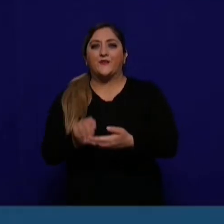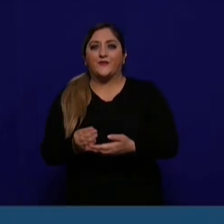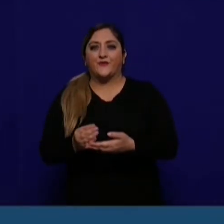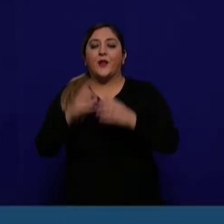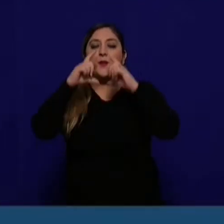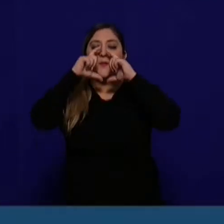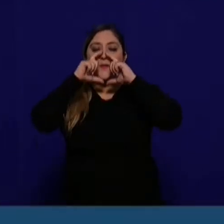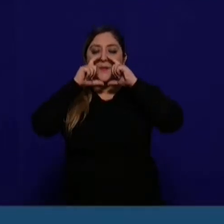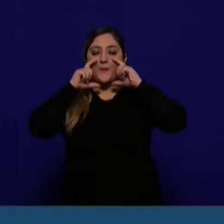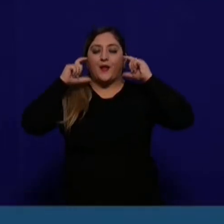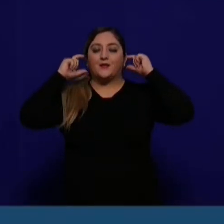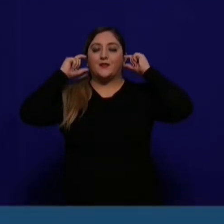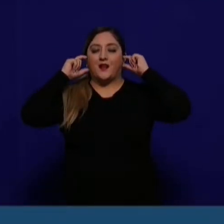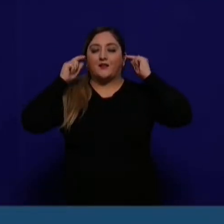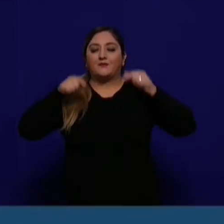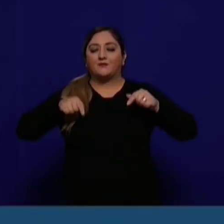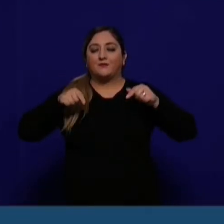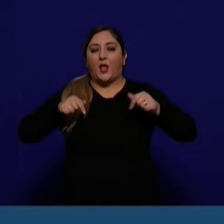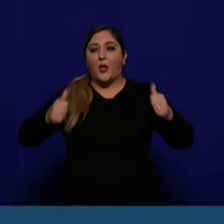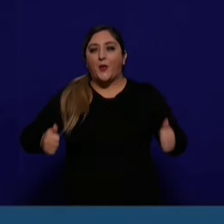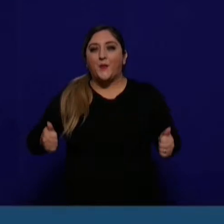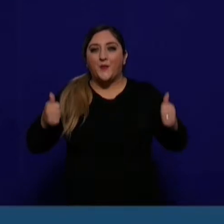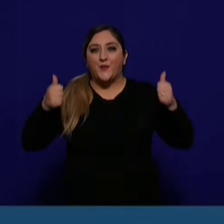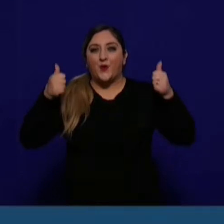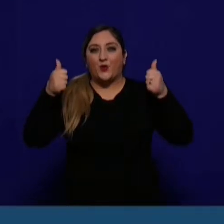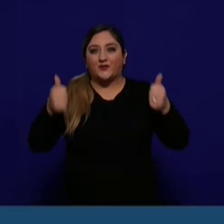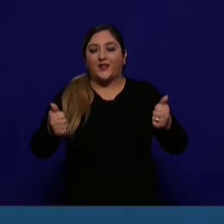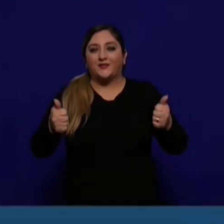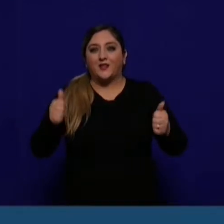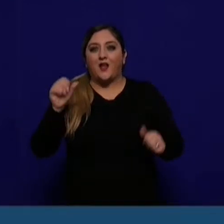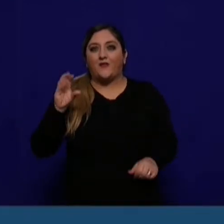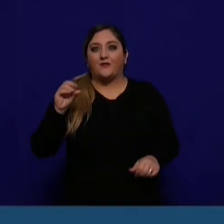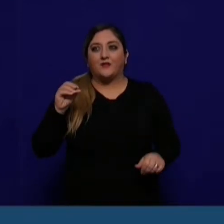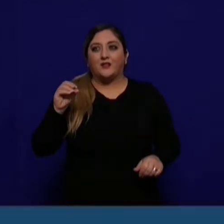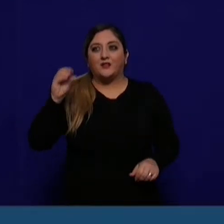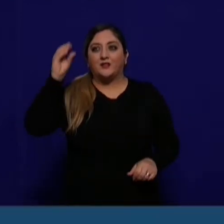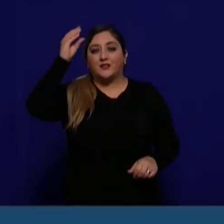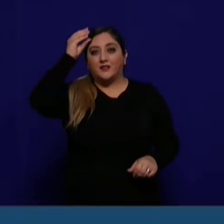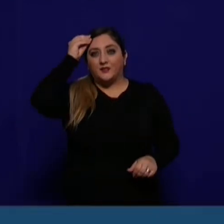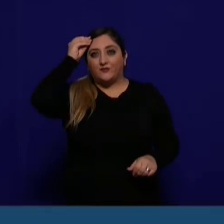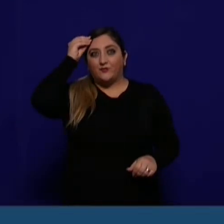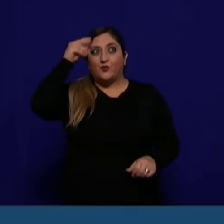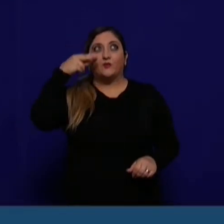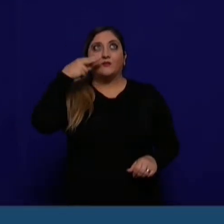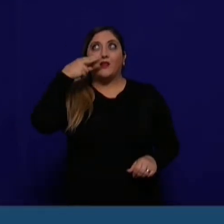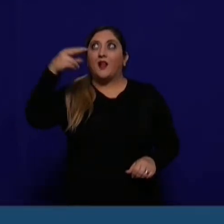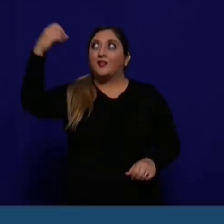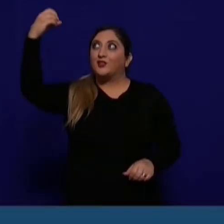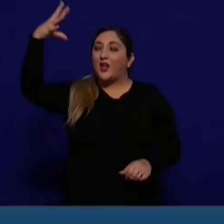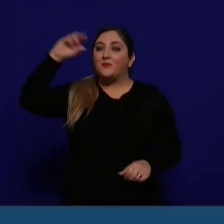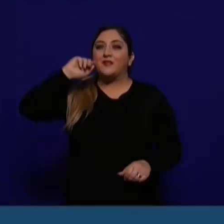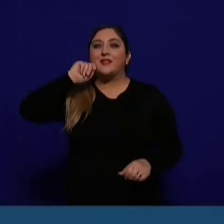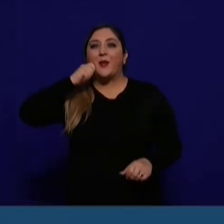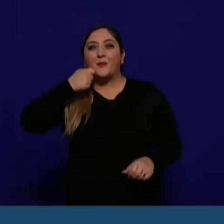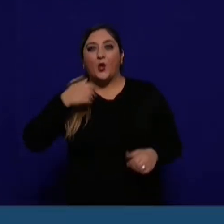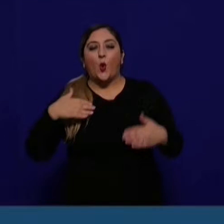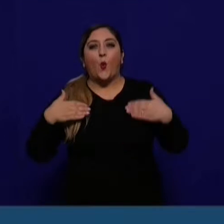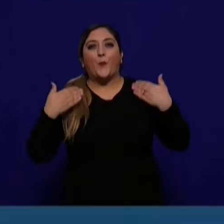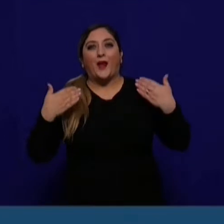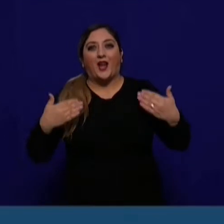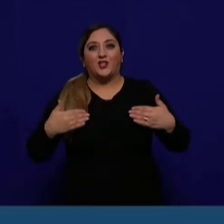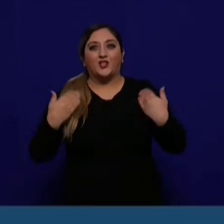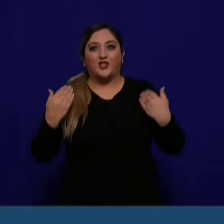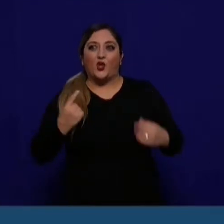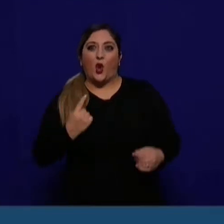tal-maskri importanti ħafna li nifmu li inti issa jkollok it-temp sabiħ u forsi persuna jsib diffikultà barra,